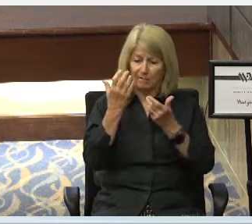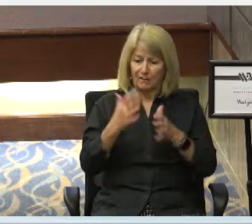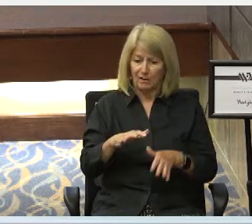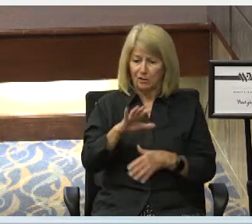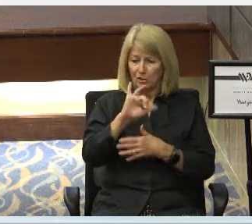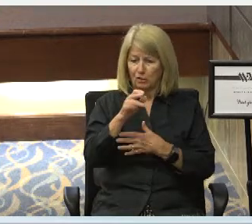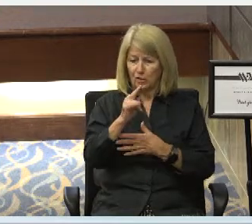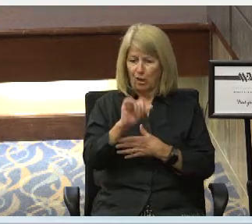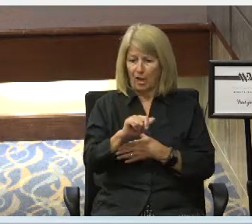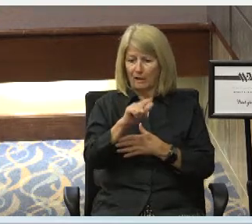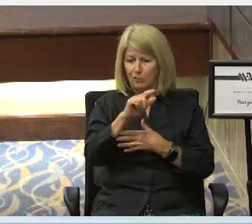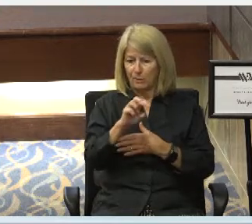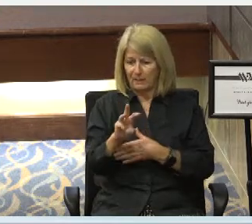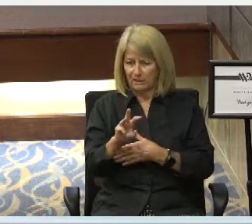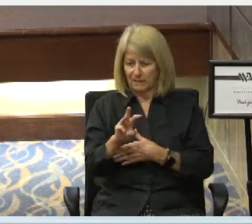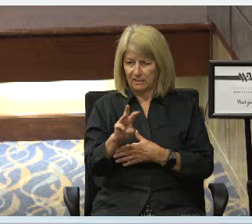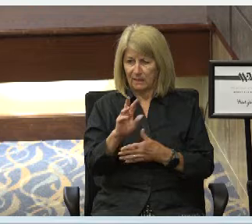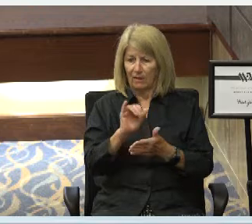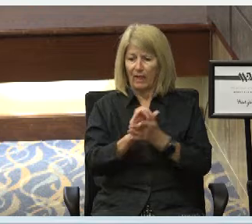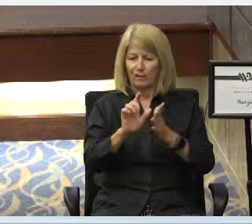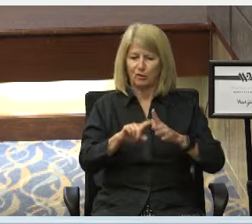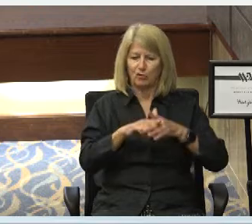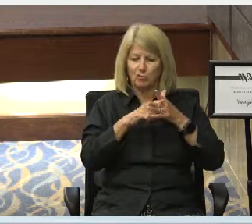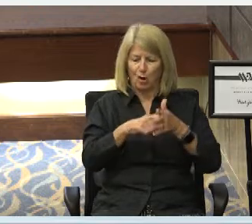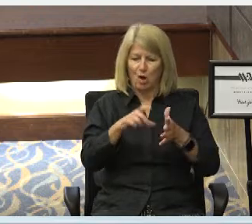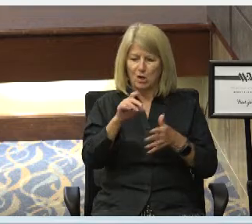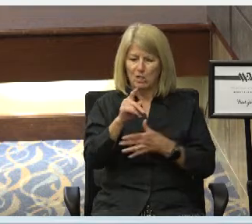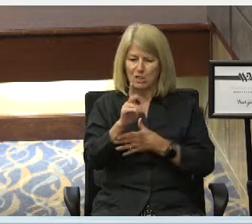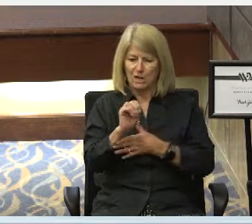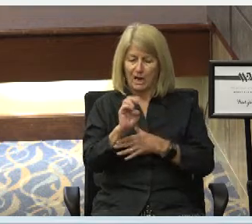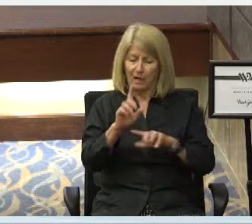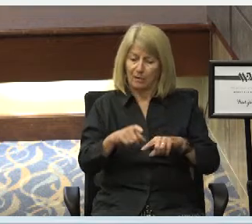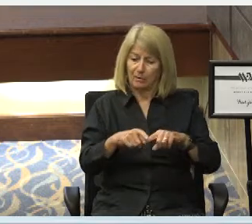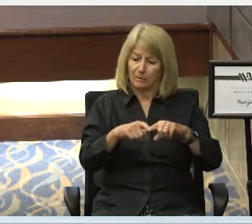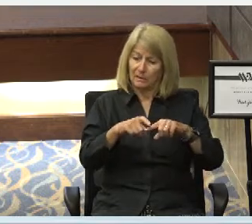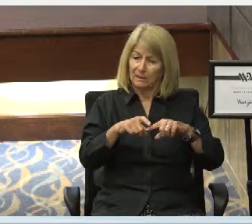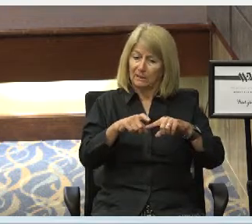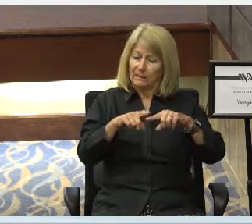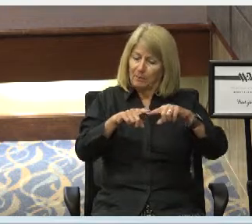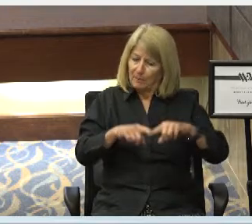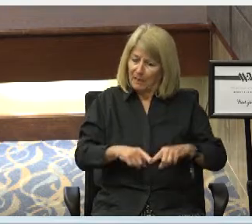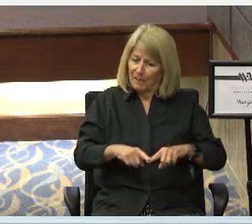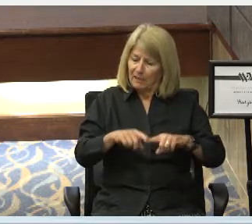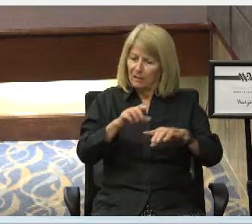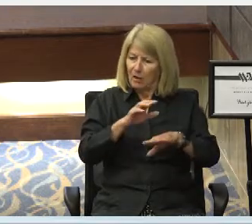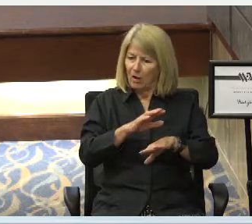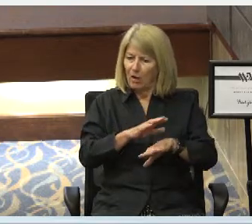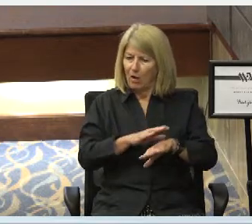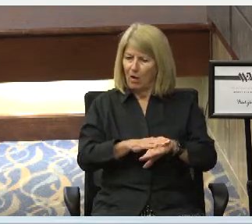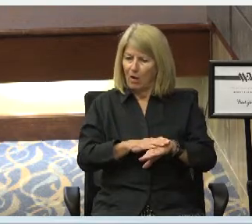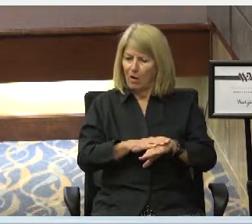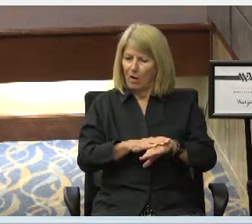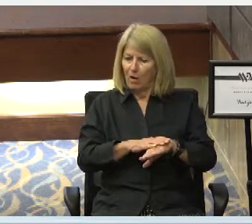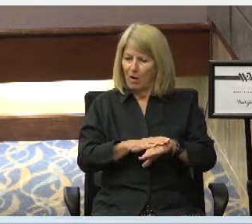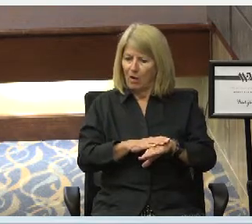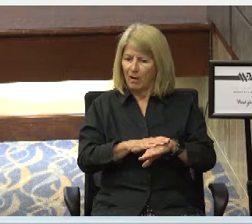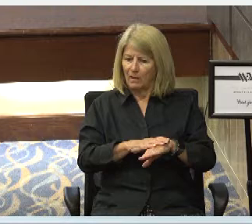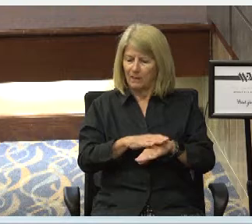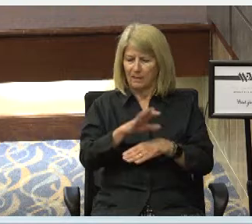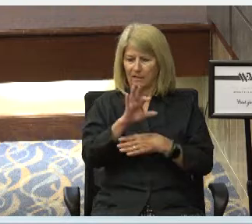26. And those start dates are pending the filing of a CLOMR, a letter of map revision with